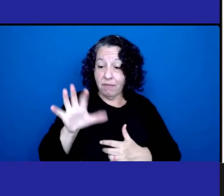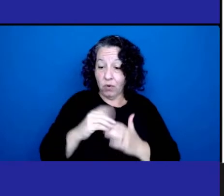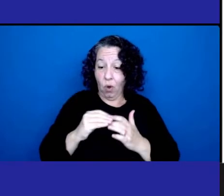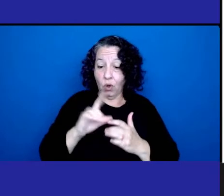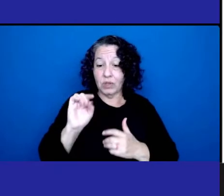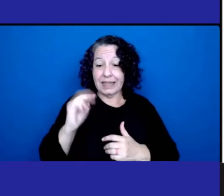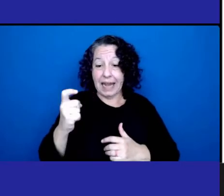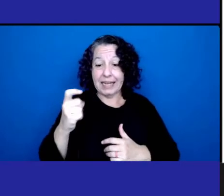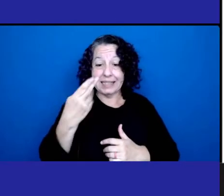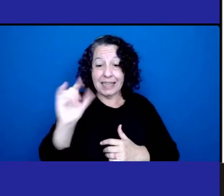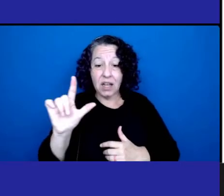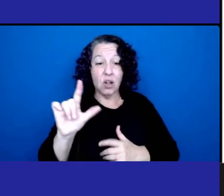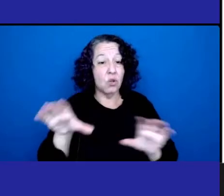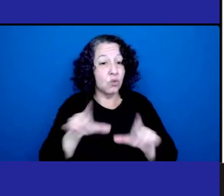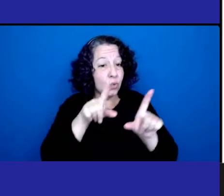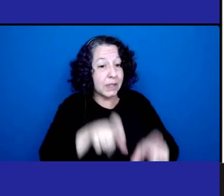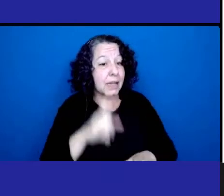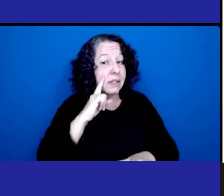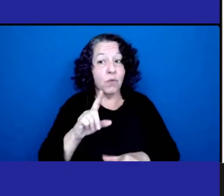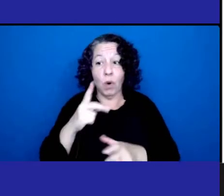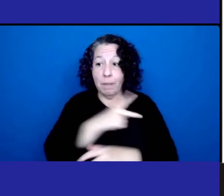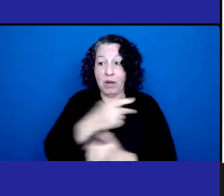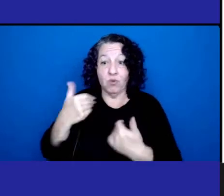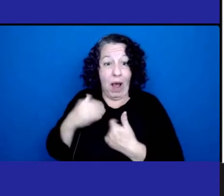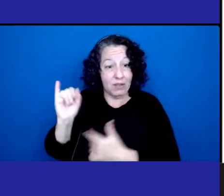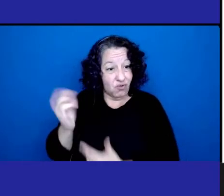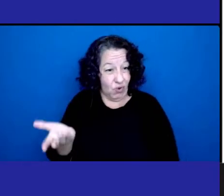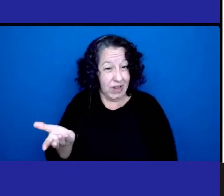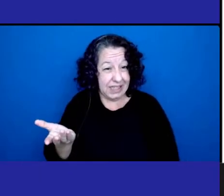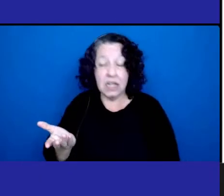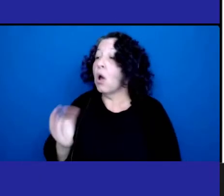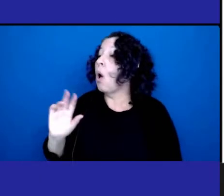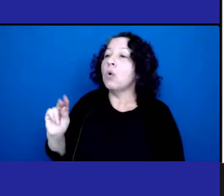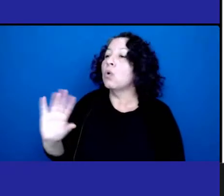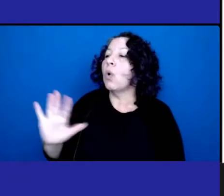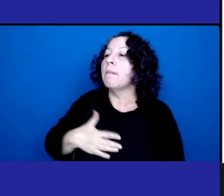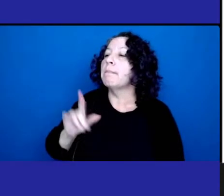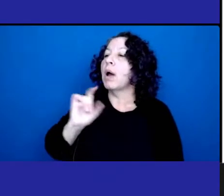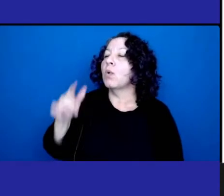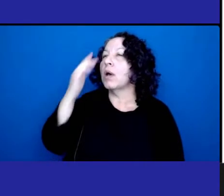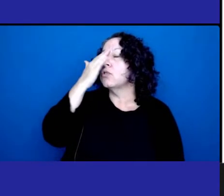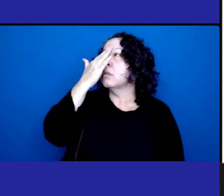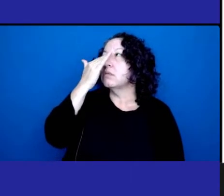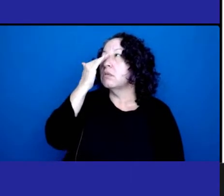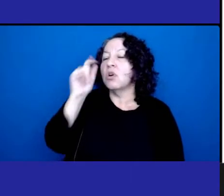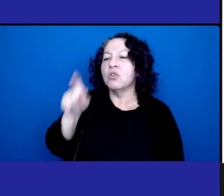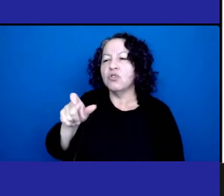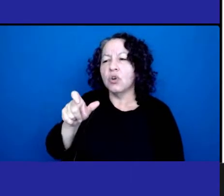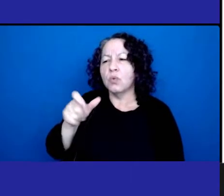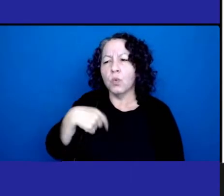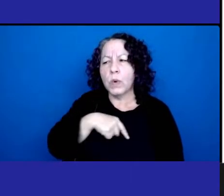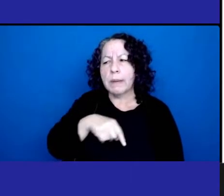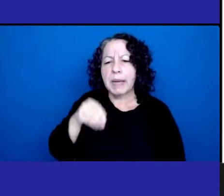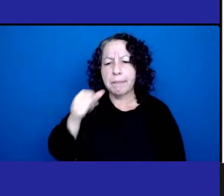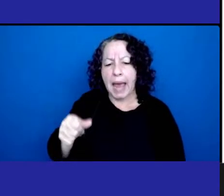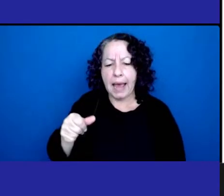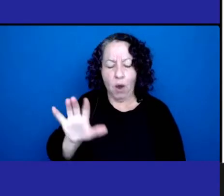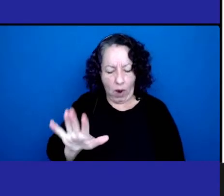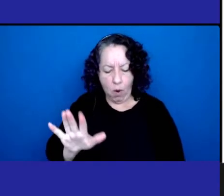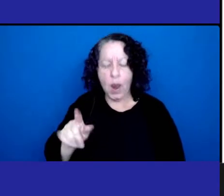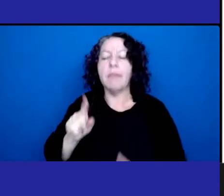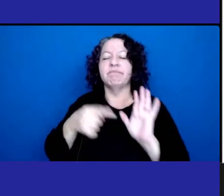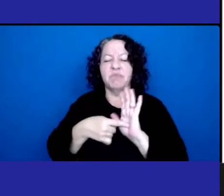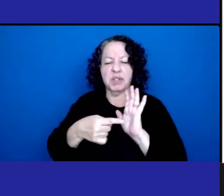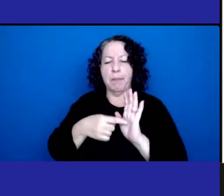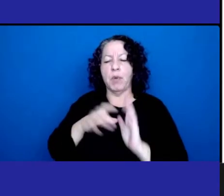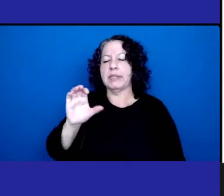do a study for an insured patient? no. So my question was, should we not be paying the difference between, let's say CMS is